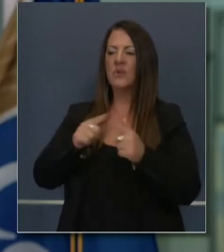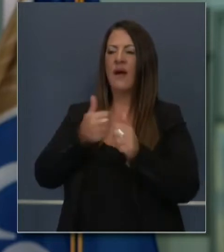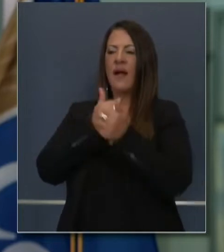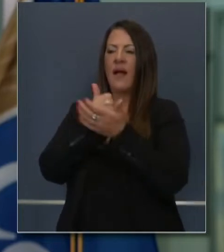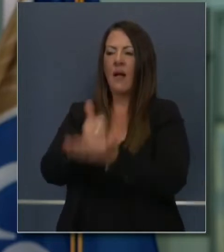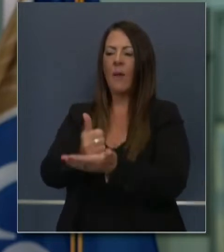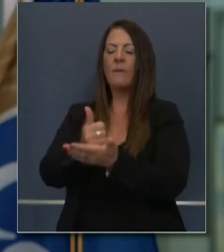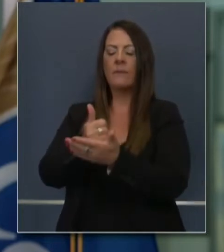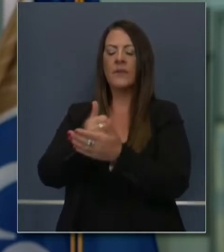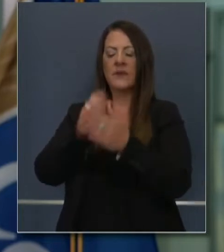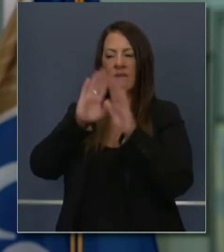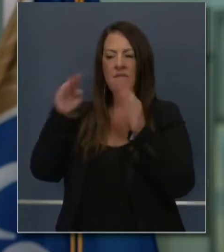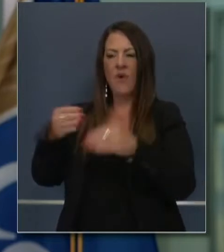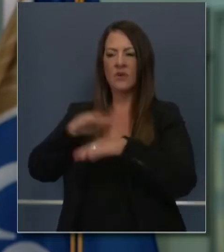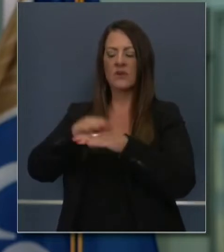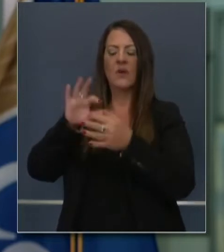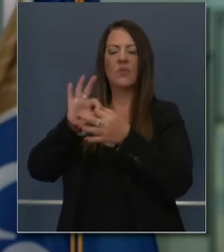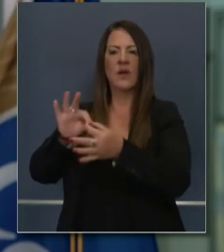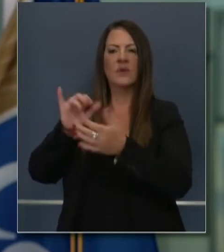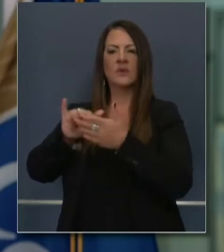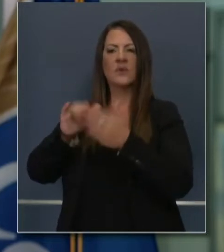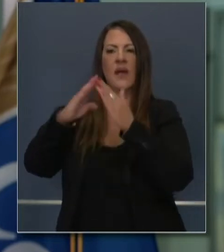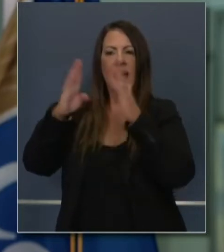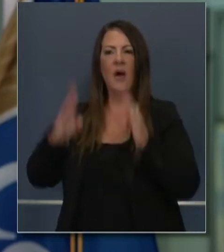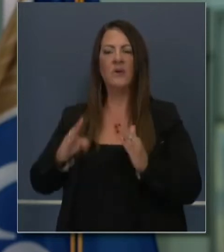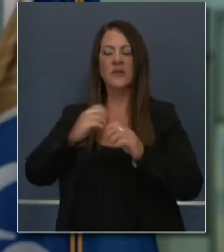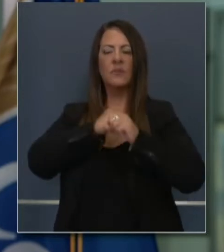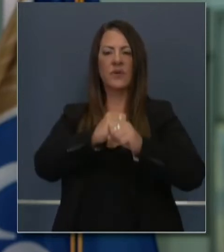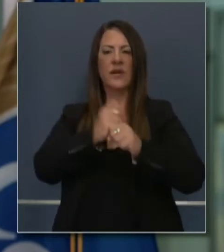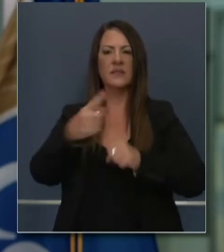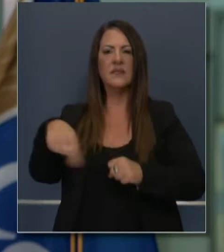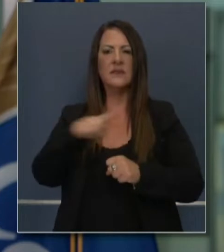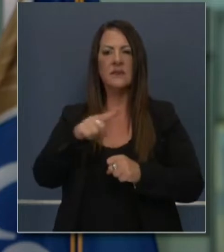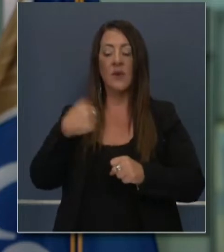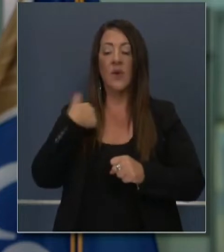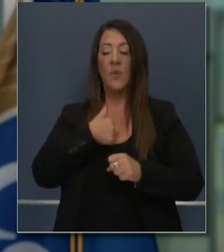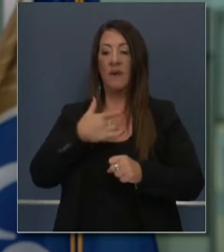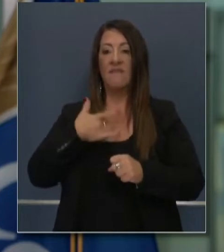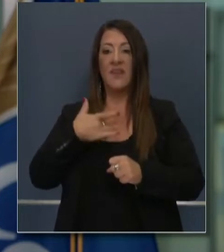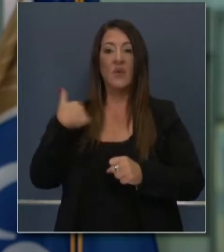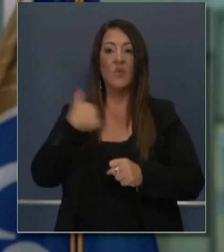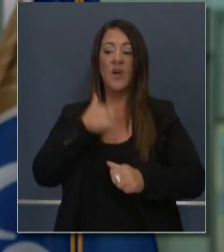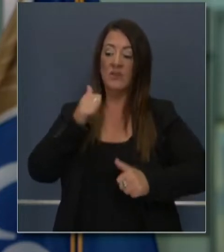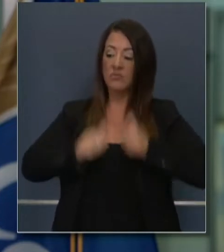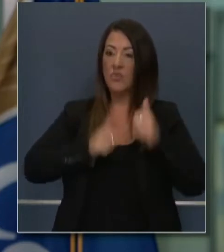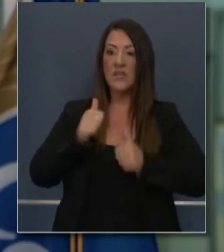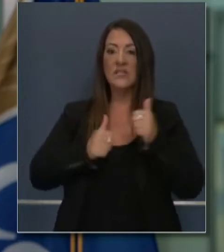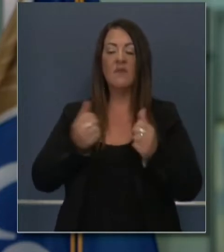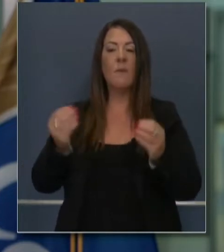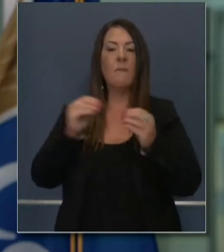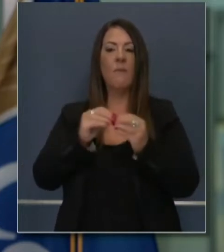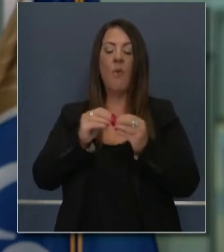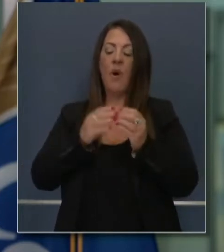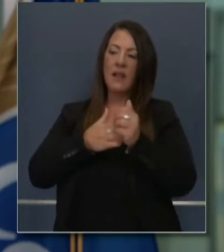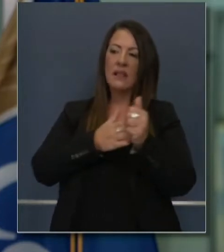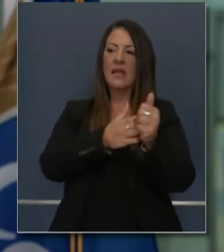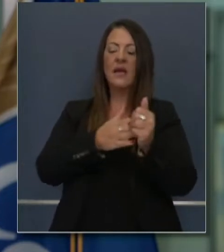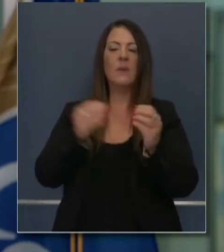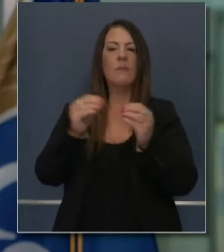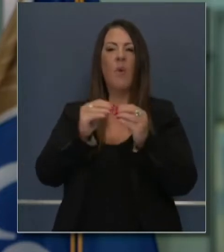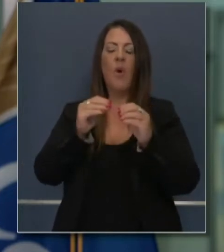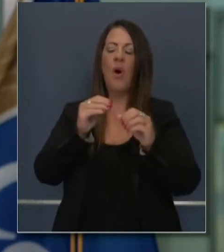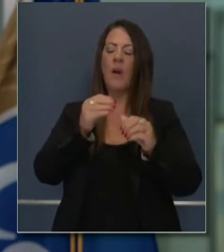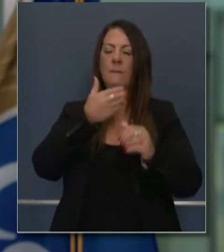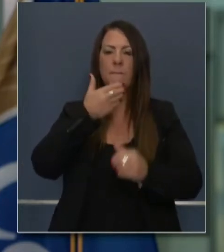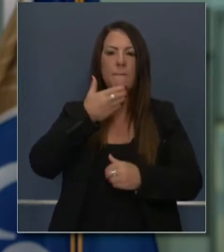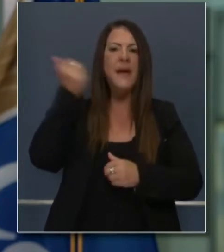in more aggressively than we believe any other state in this country, and this resource guide, this website, hopefully will clarify